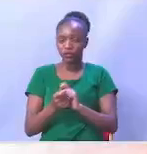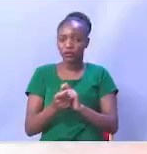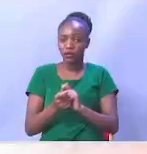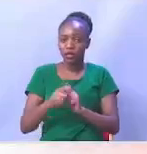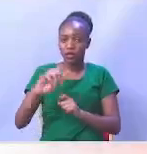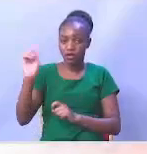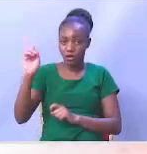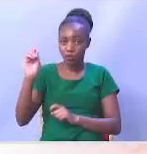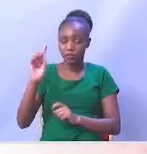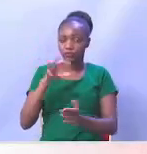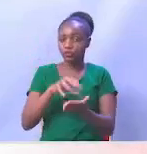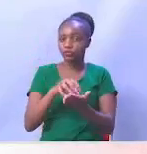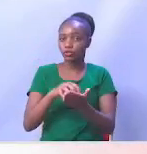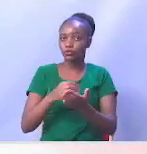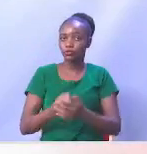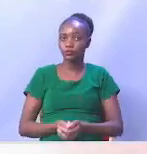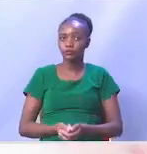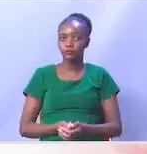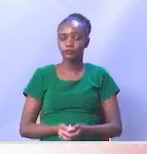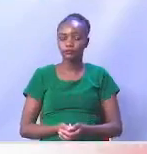Patronila Goren reports.